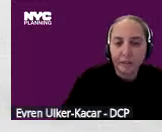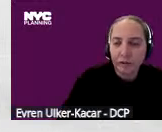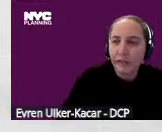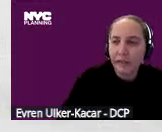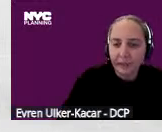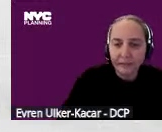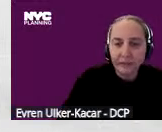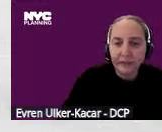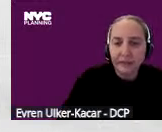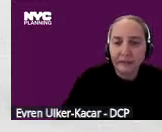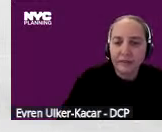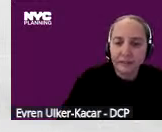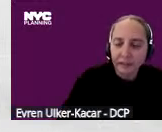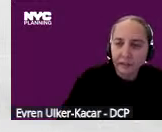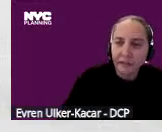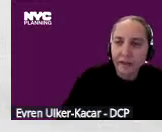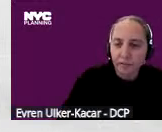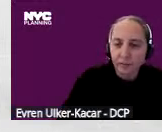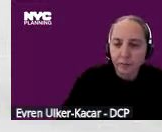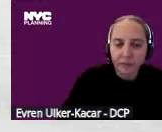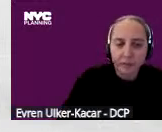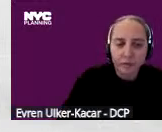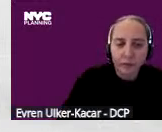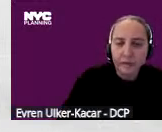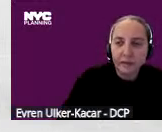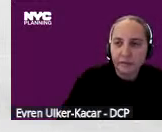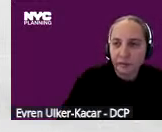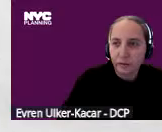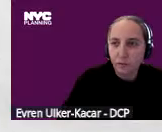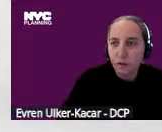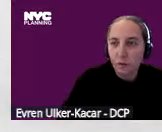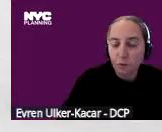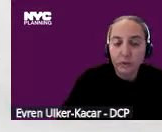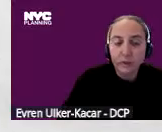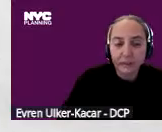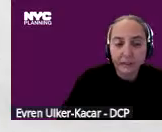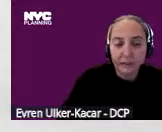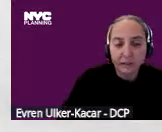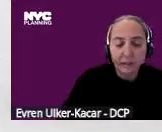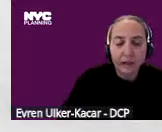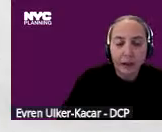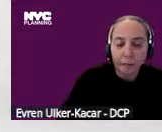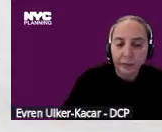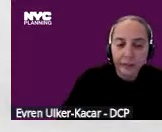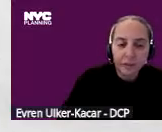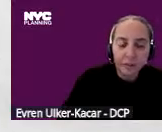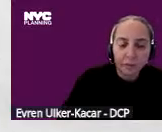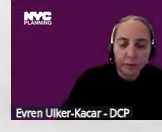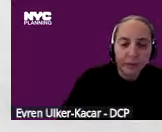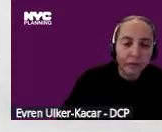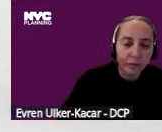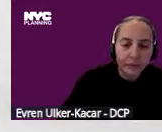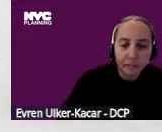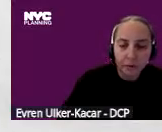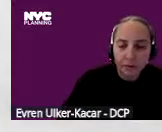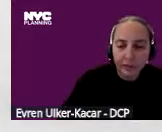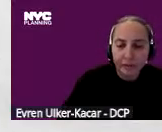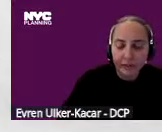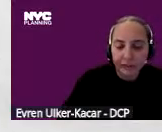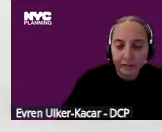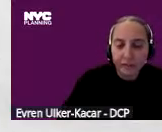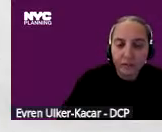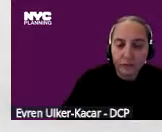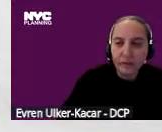let me note again that the CEQR Environmental Quality Review, or CEQR, application number for this